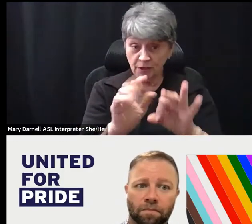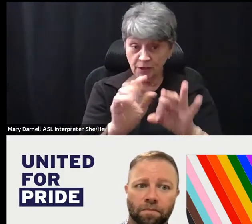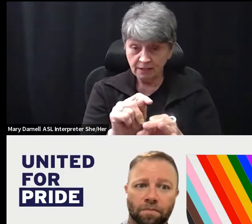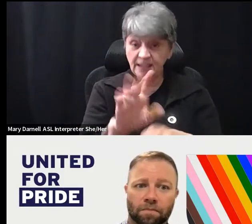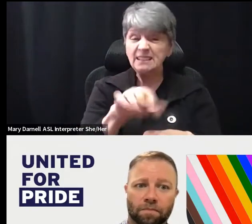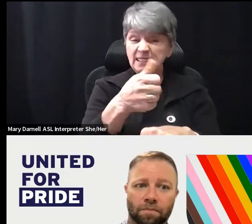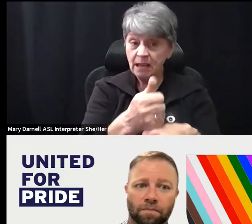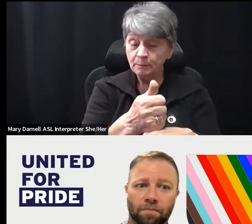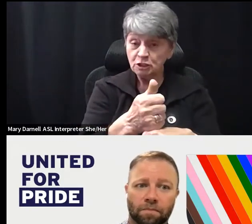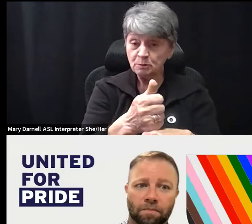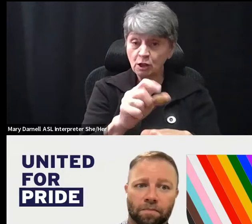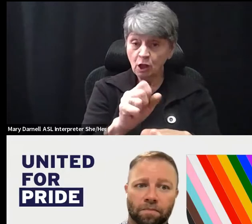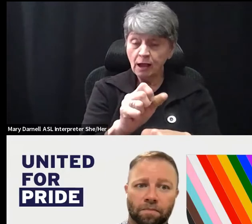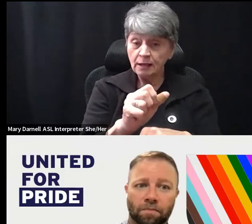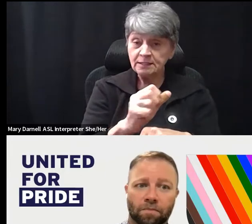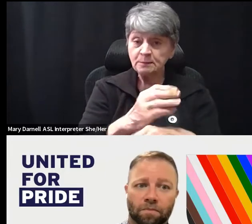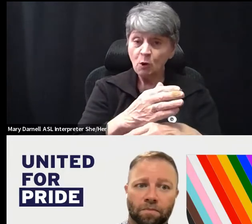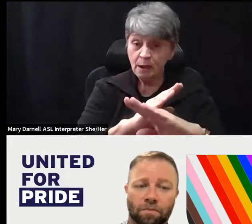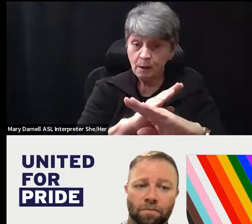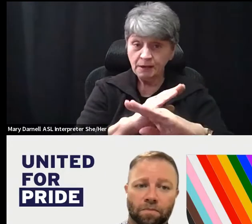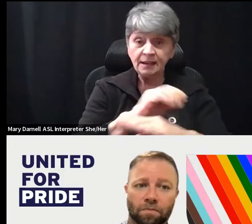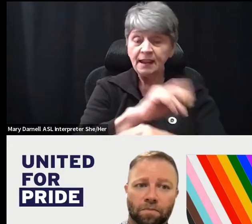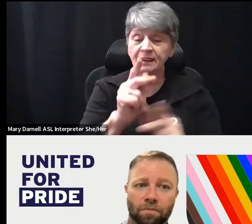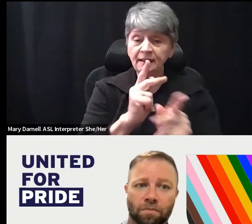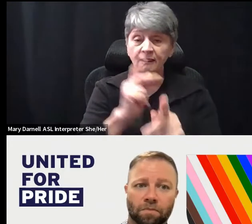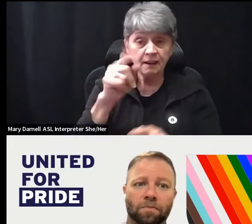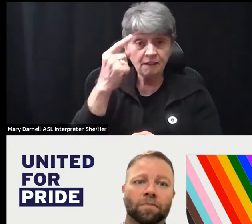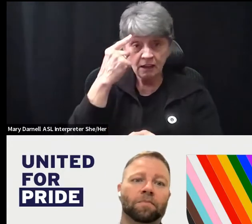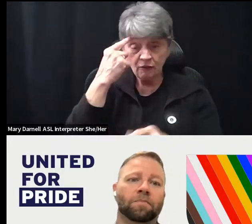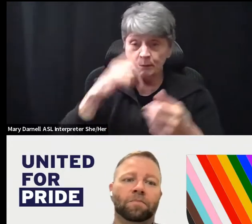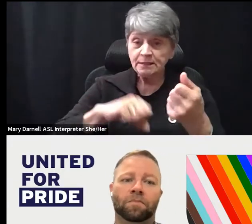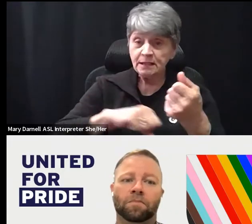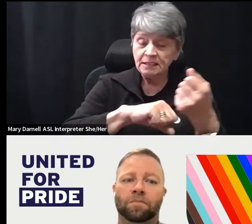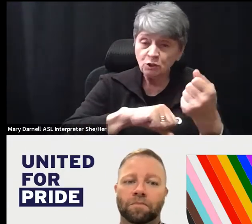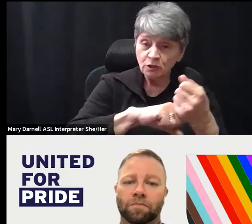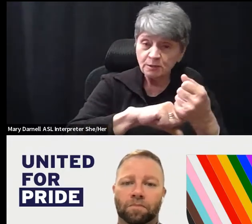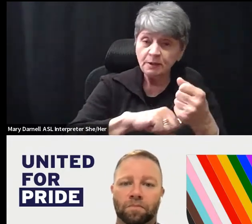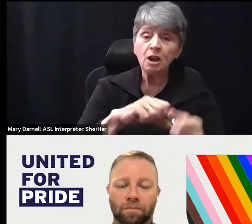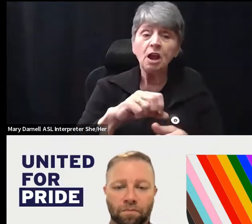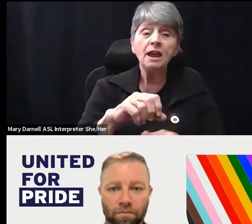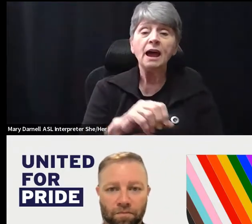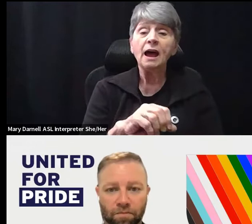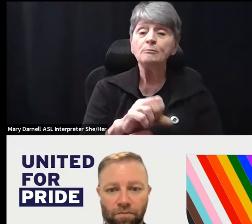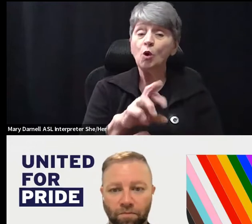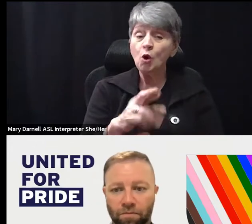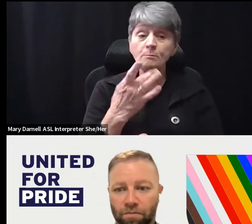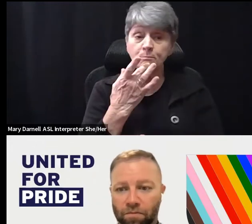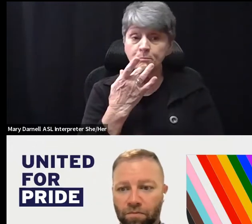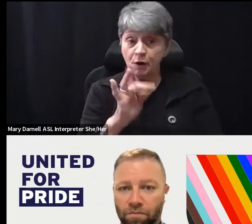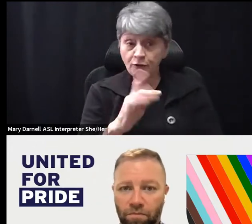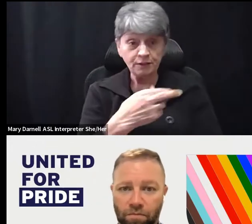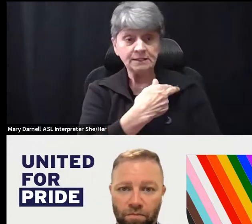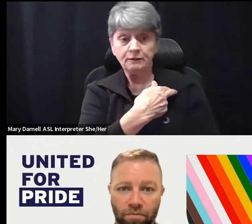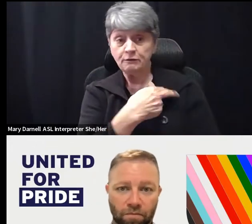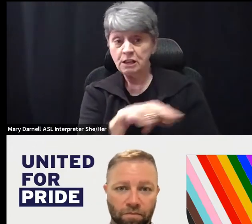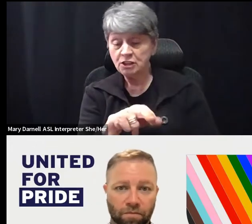kind of government endorsement or furtherance of religion. It forbid any preference of religion over